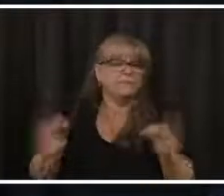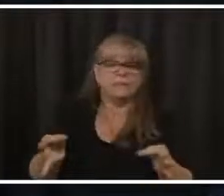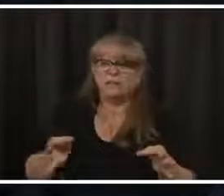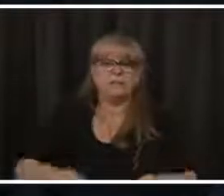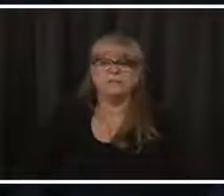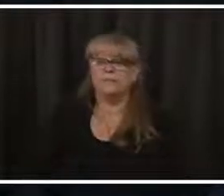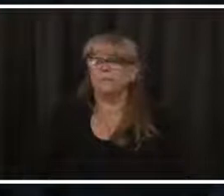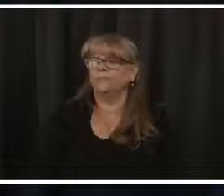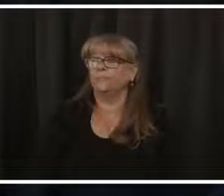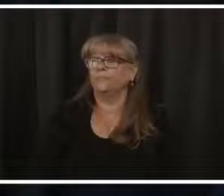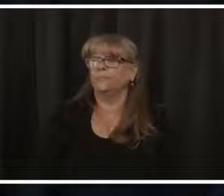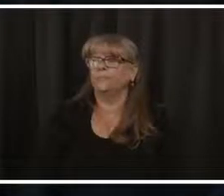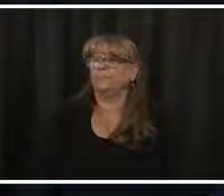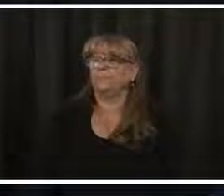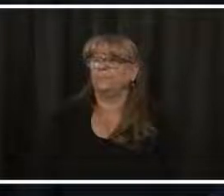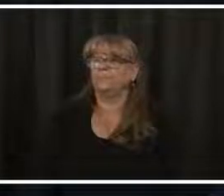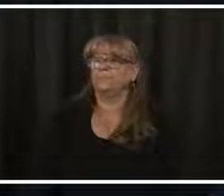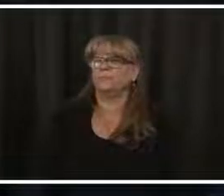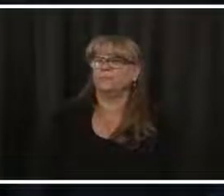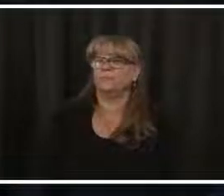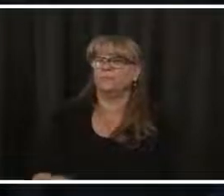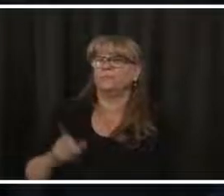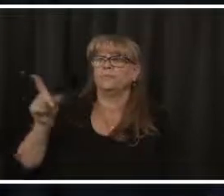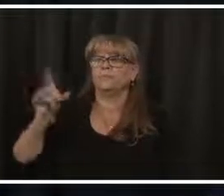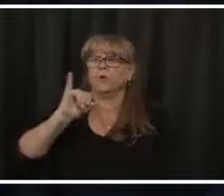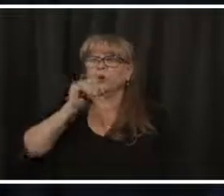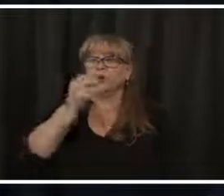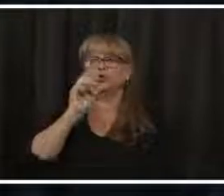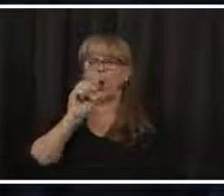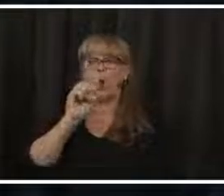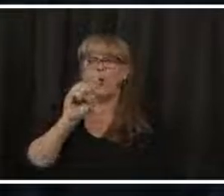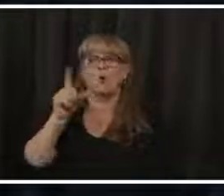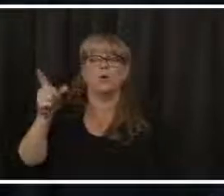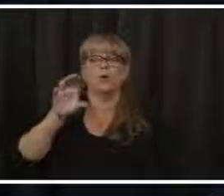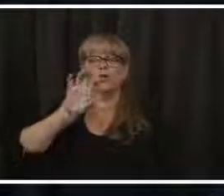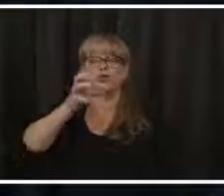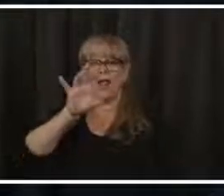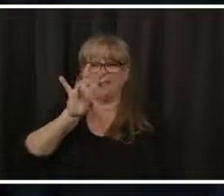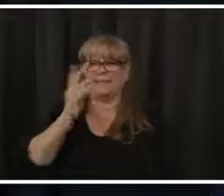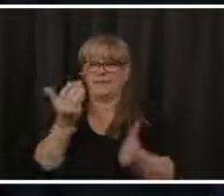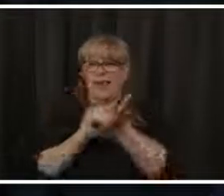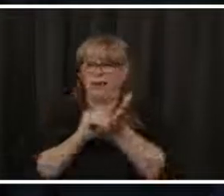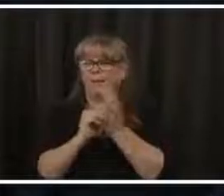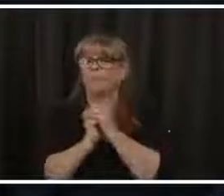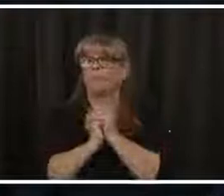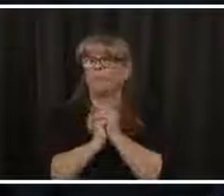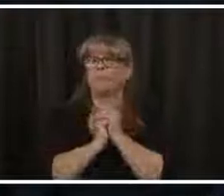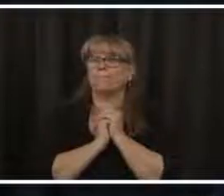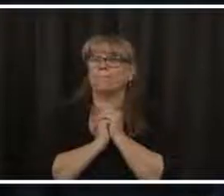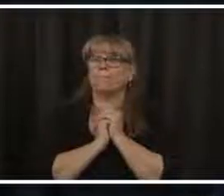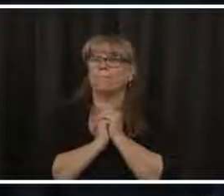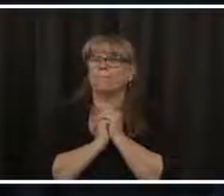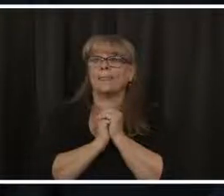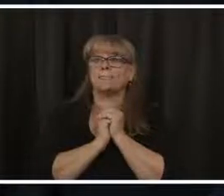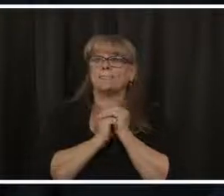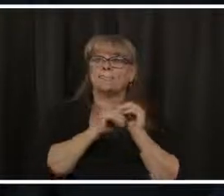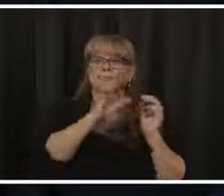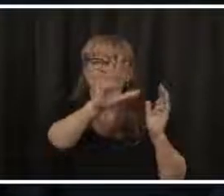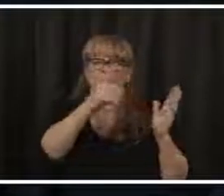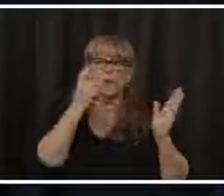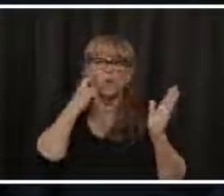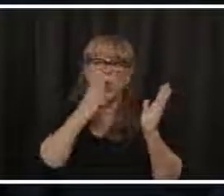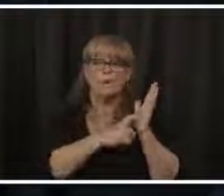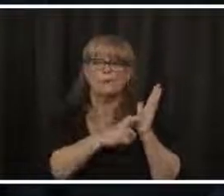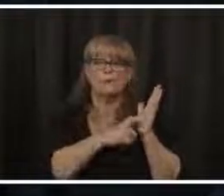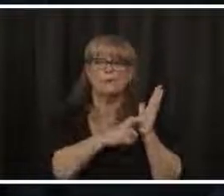Hi, Governor. This is Joe Vaccarelli from Denver 7. How do you account for this kind of slowdown we're seeing in the number of vaccines being